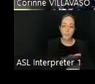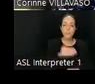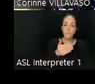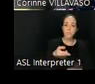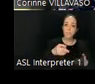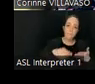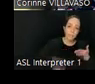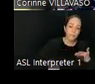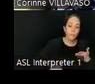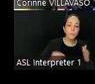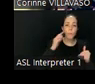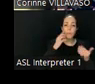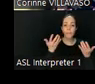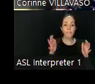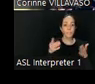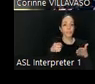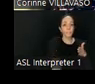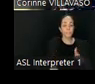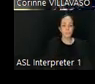finish up next week. Thanks.